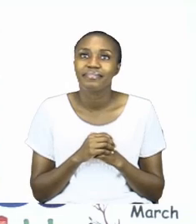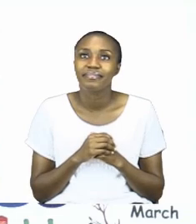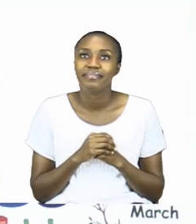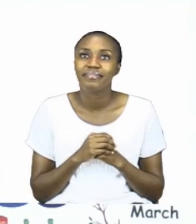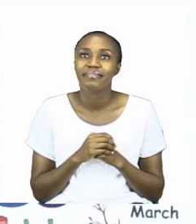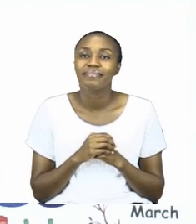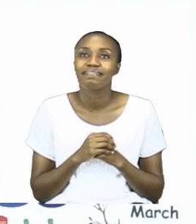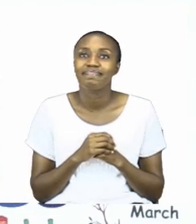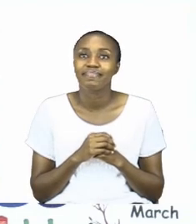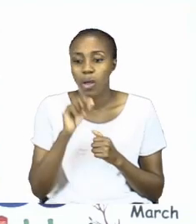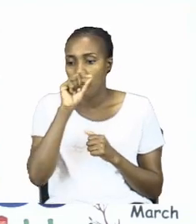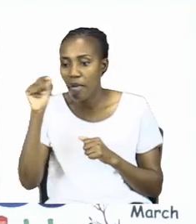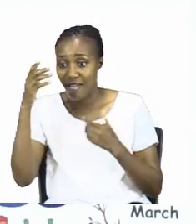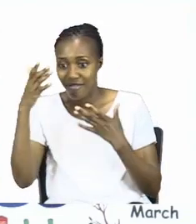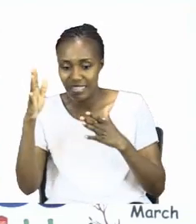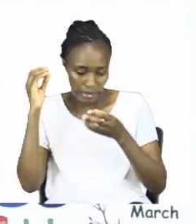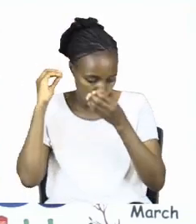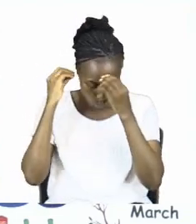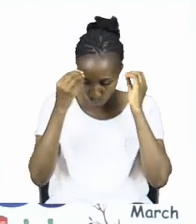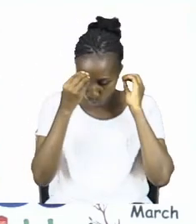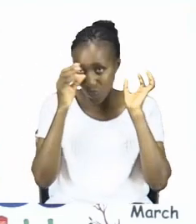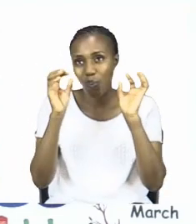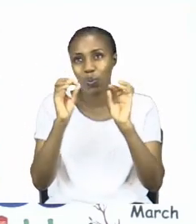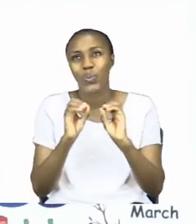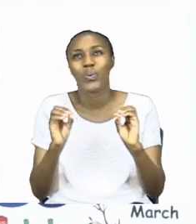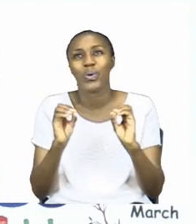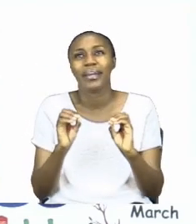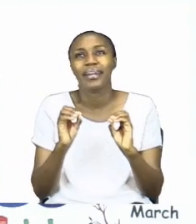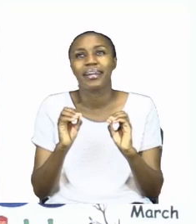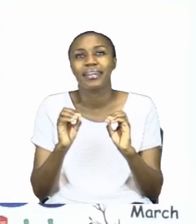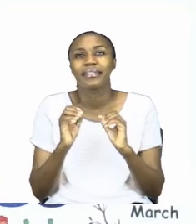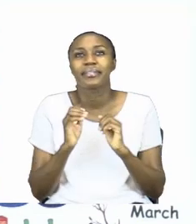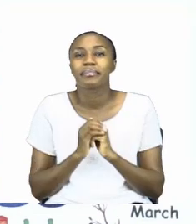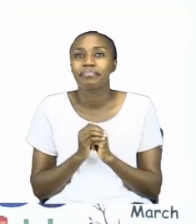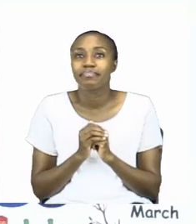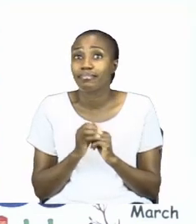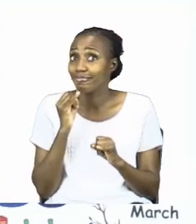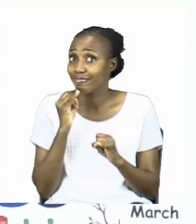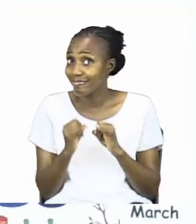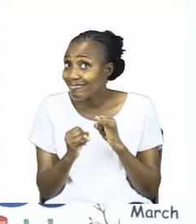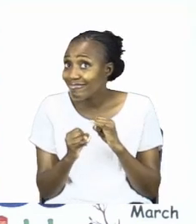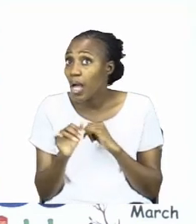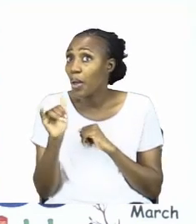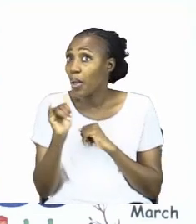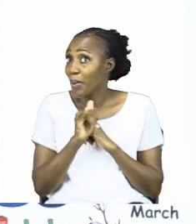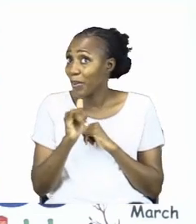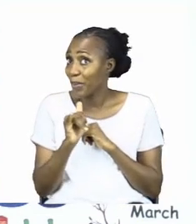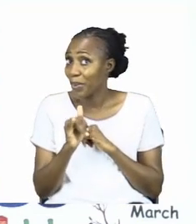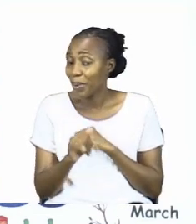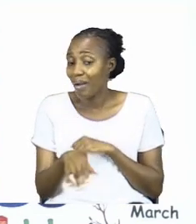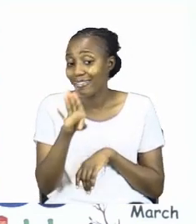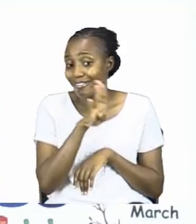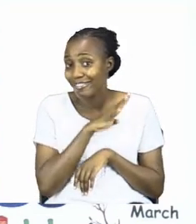it out so we don't try to look for it again. That means the last one, because remember we're moving from small